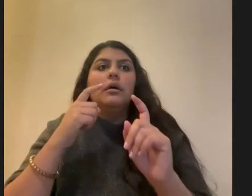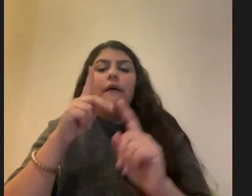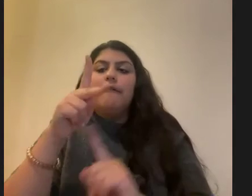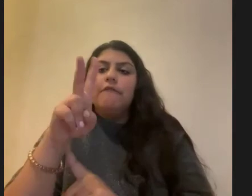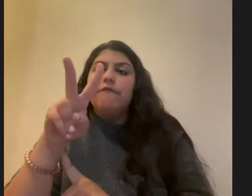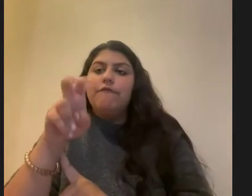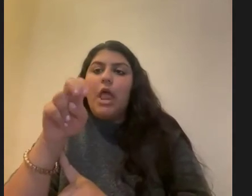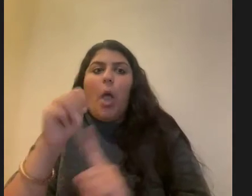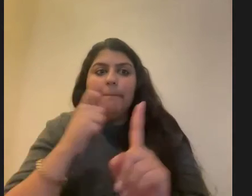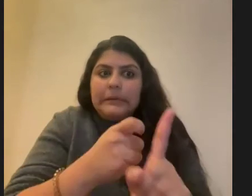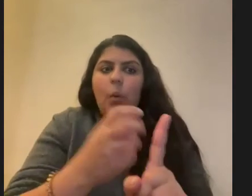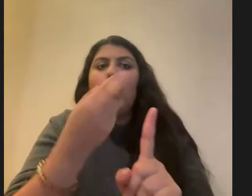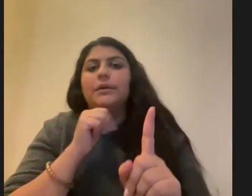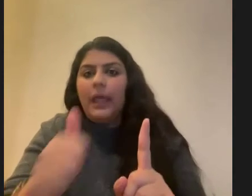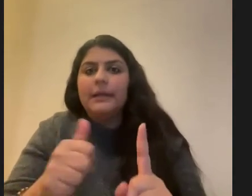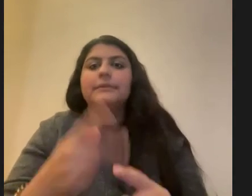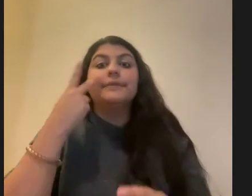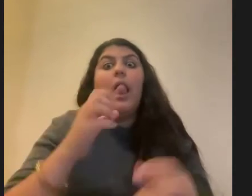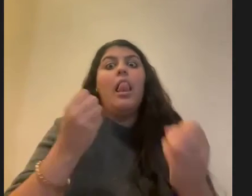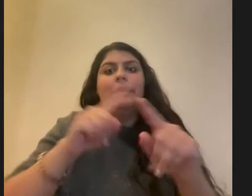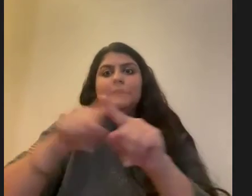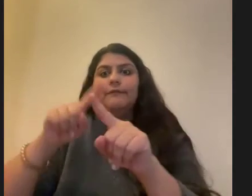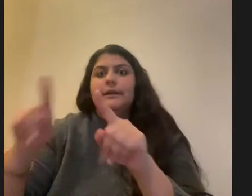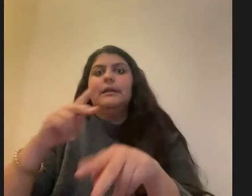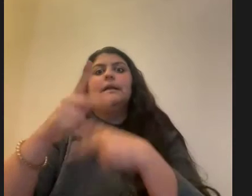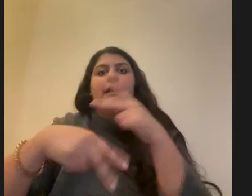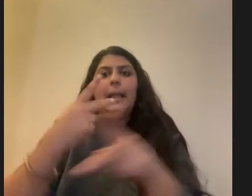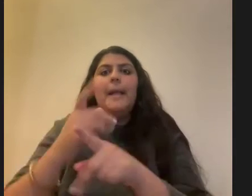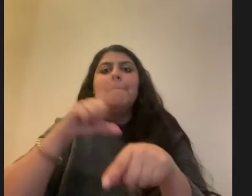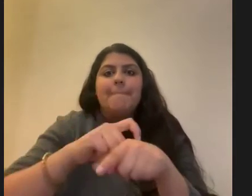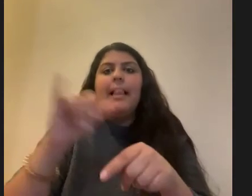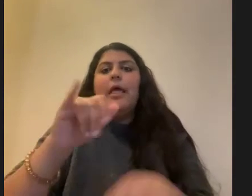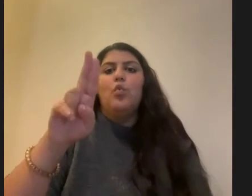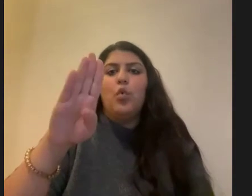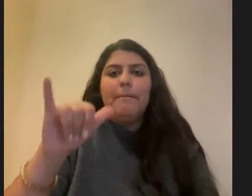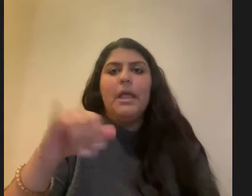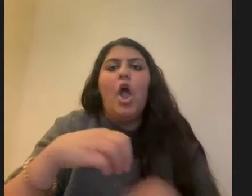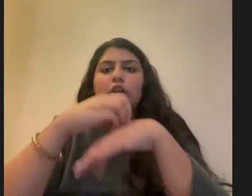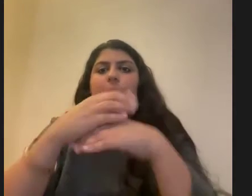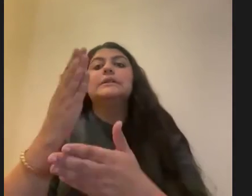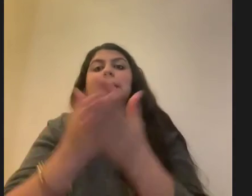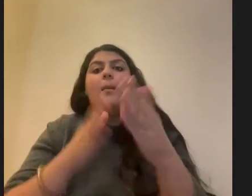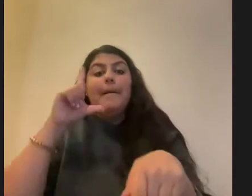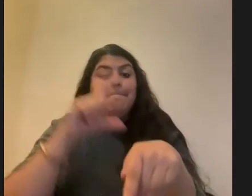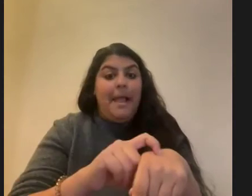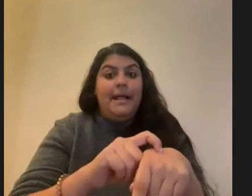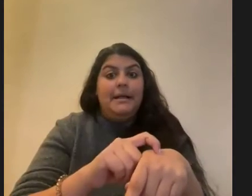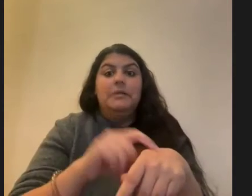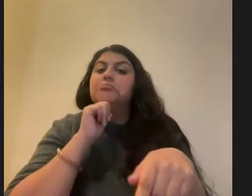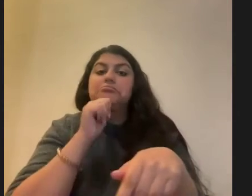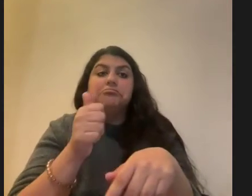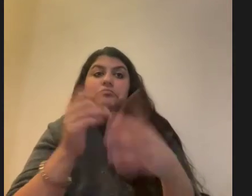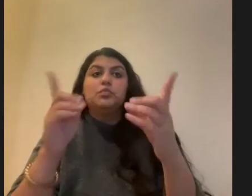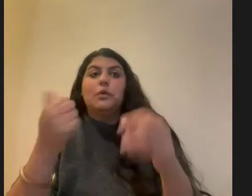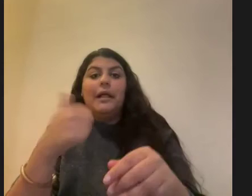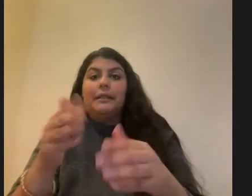because we see a lot of differences in bites, especially from ruby octopuses. Like some people will be bit and like it won't really do anything,